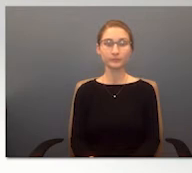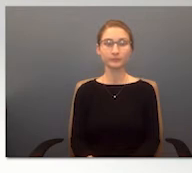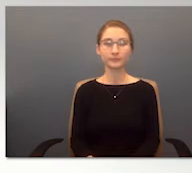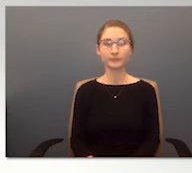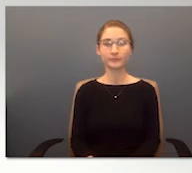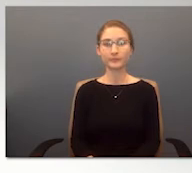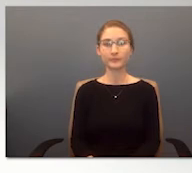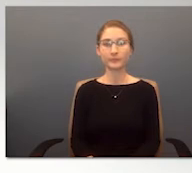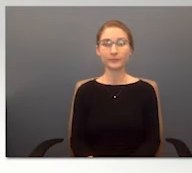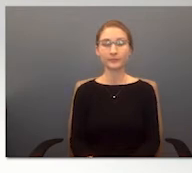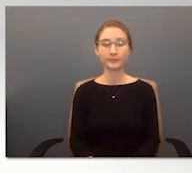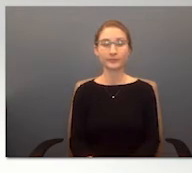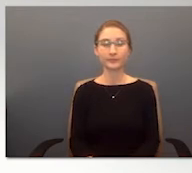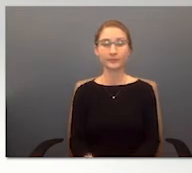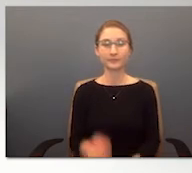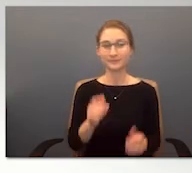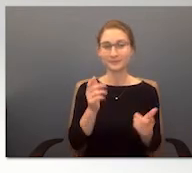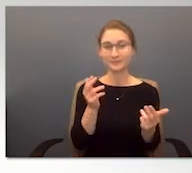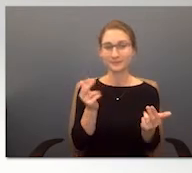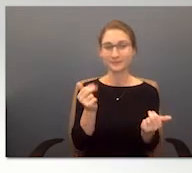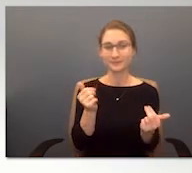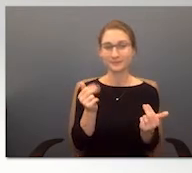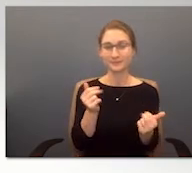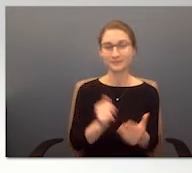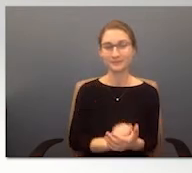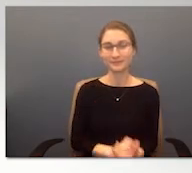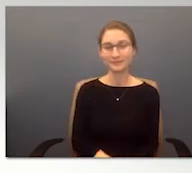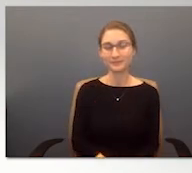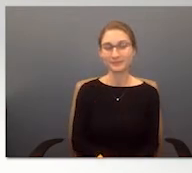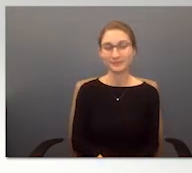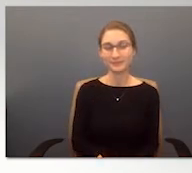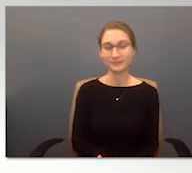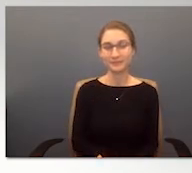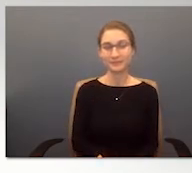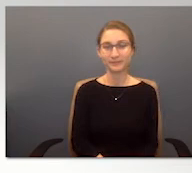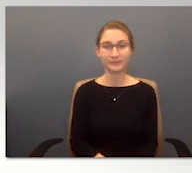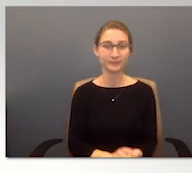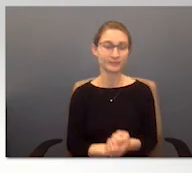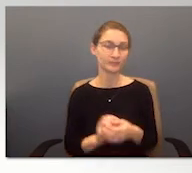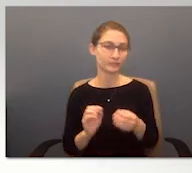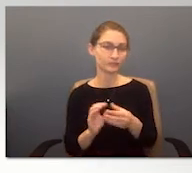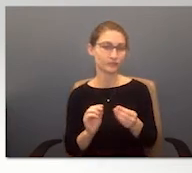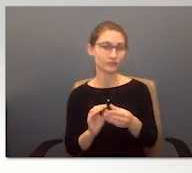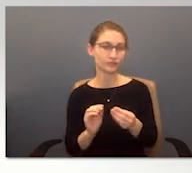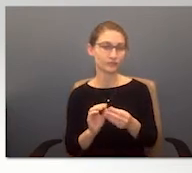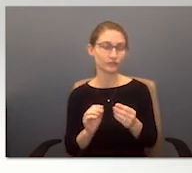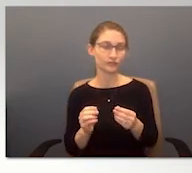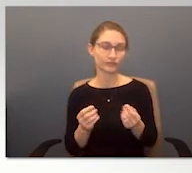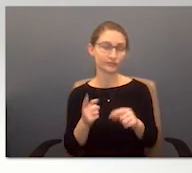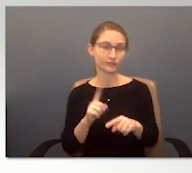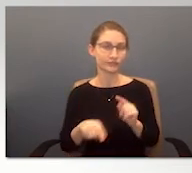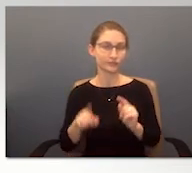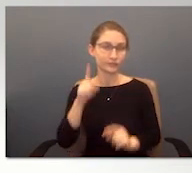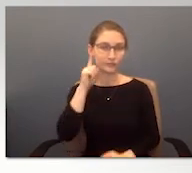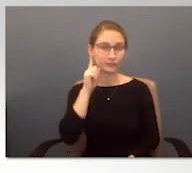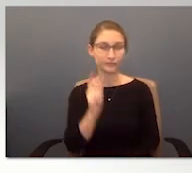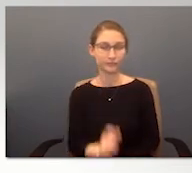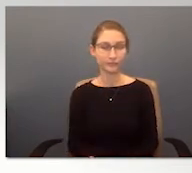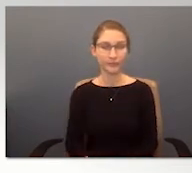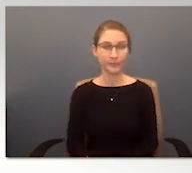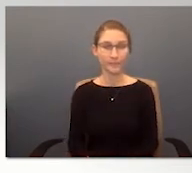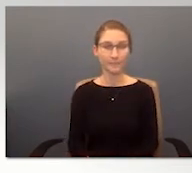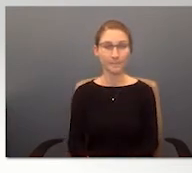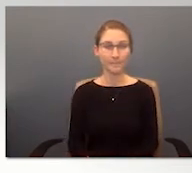OT. Anyways, but she had a baby recently, and he was delayed with